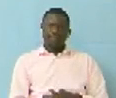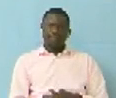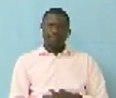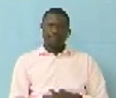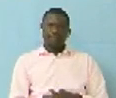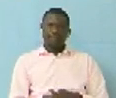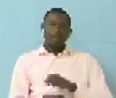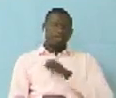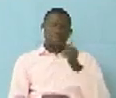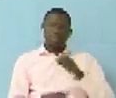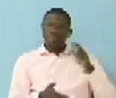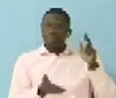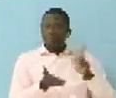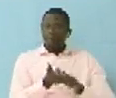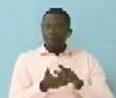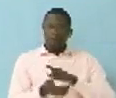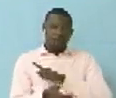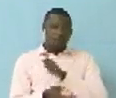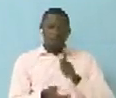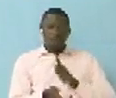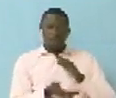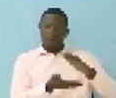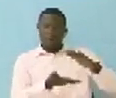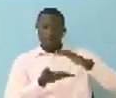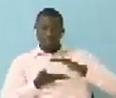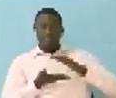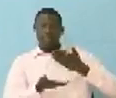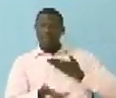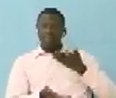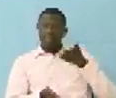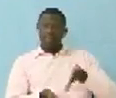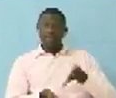And the evidence that we have received